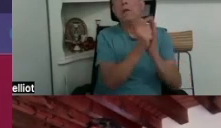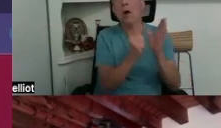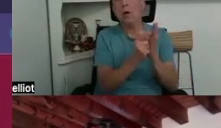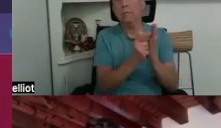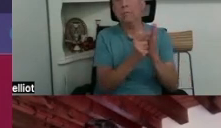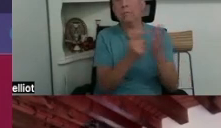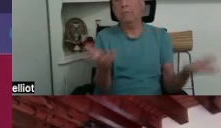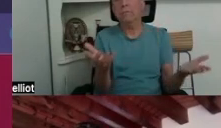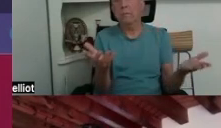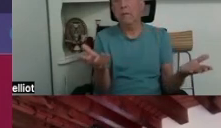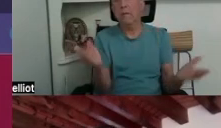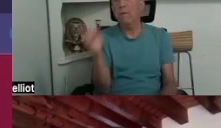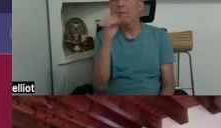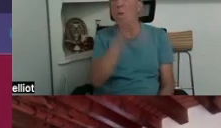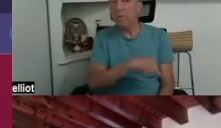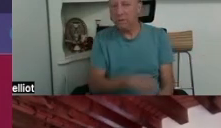False.